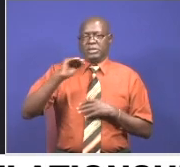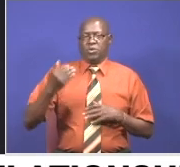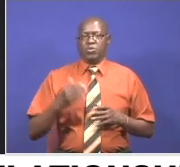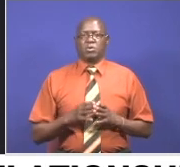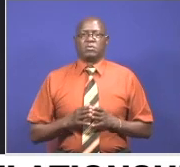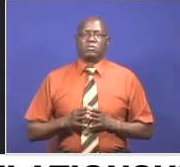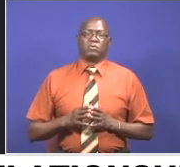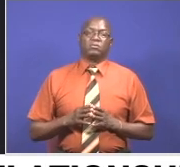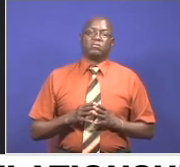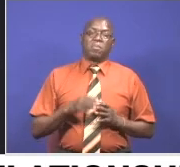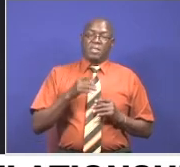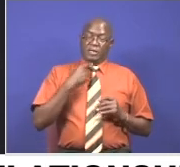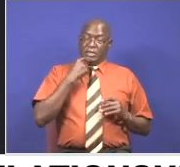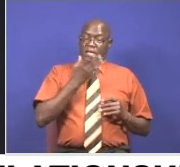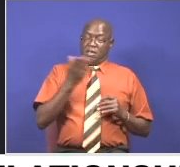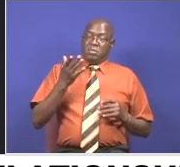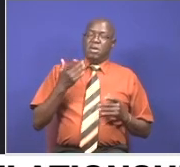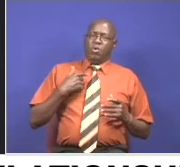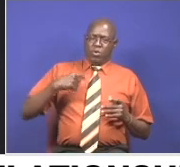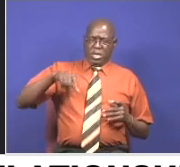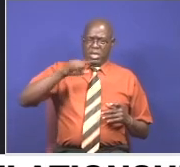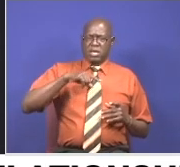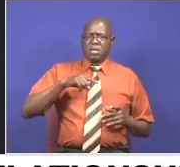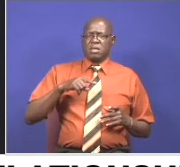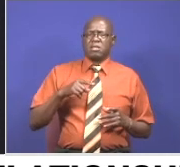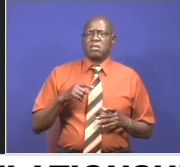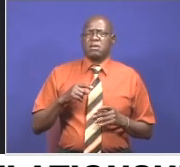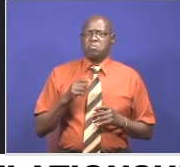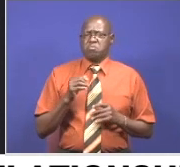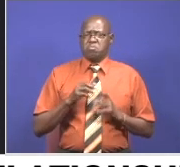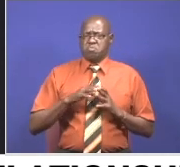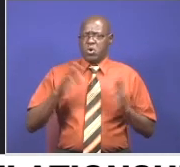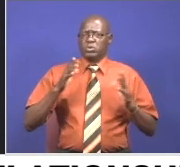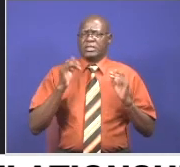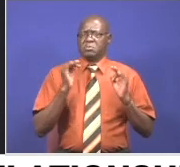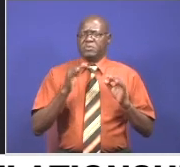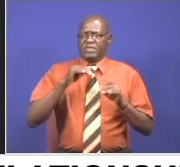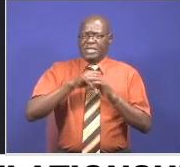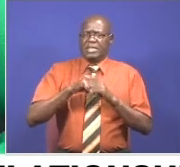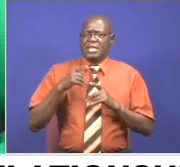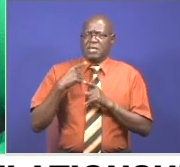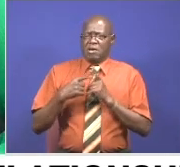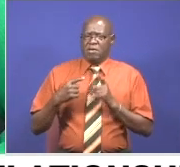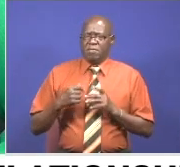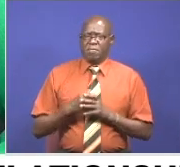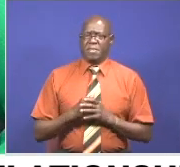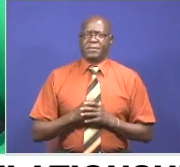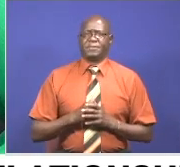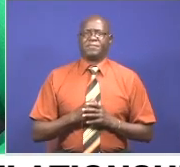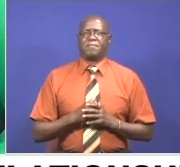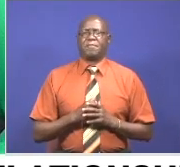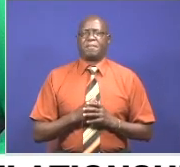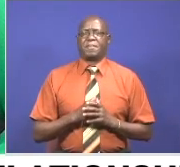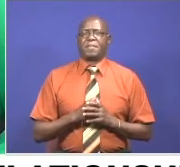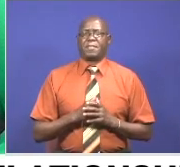that we are the latest wedding, the most expensive in the year, wedding of the year. Yeah, what you want to outdo. You want to